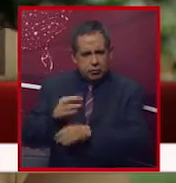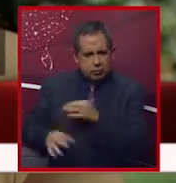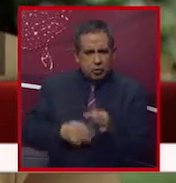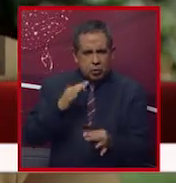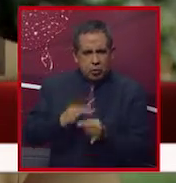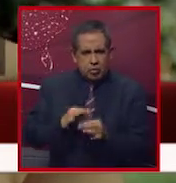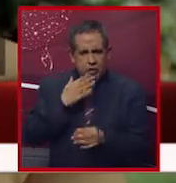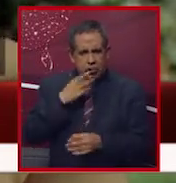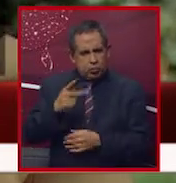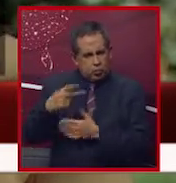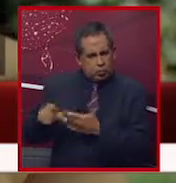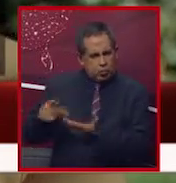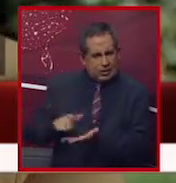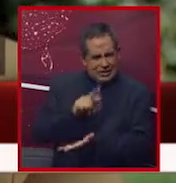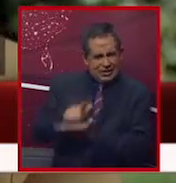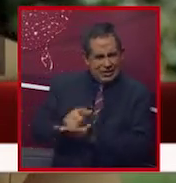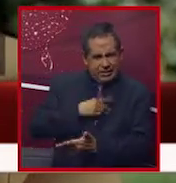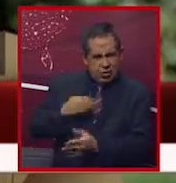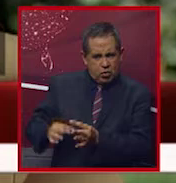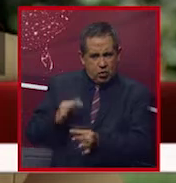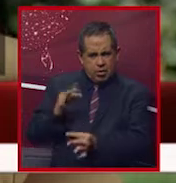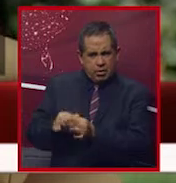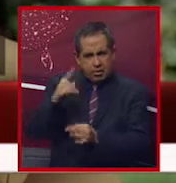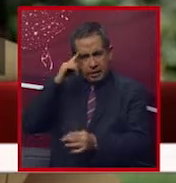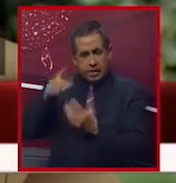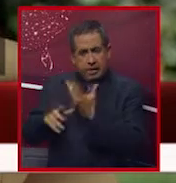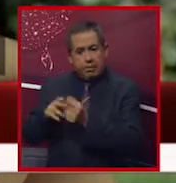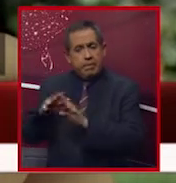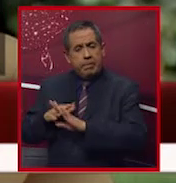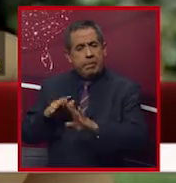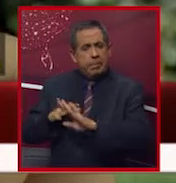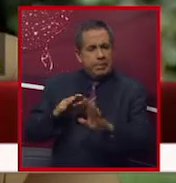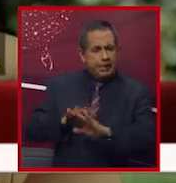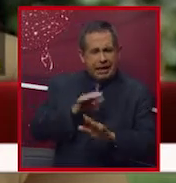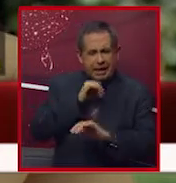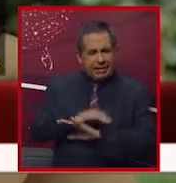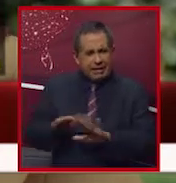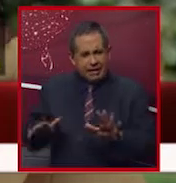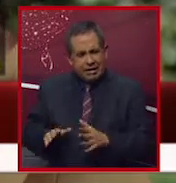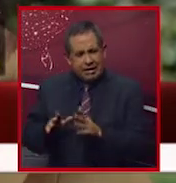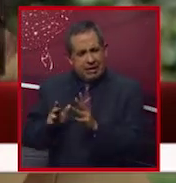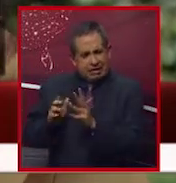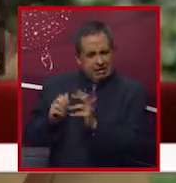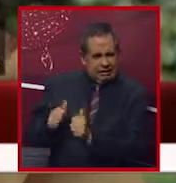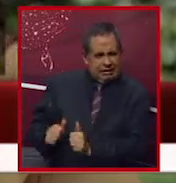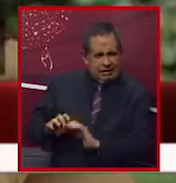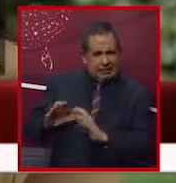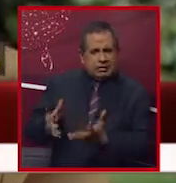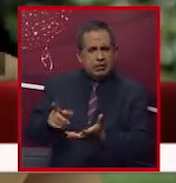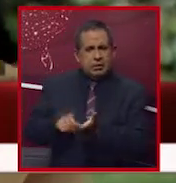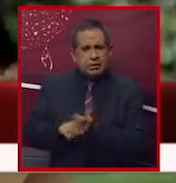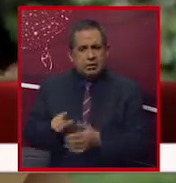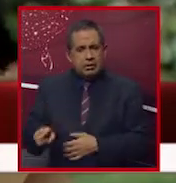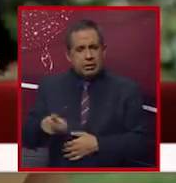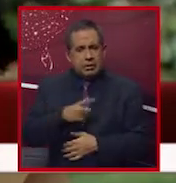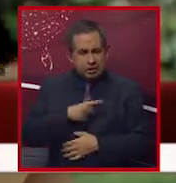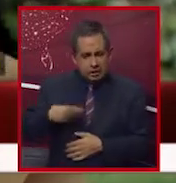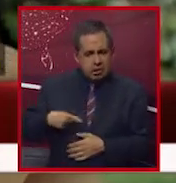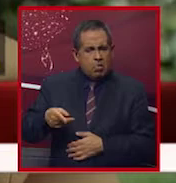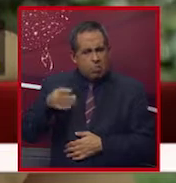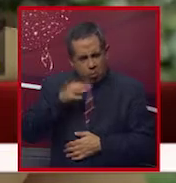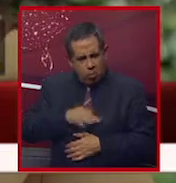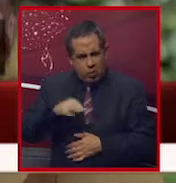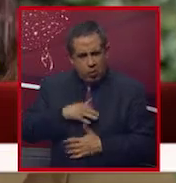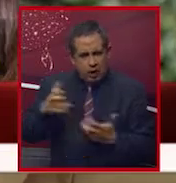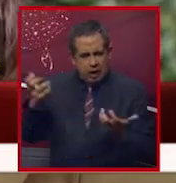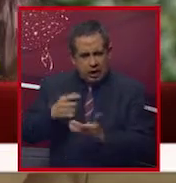help stop the people coming in from Central America. We've seen a massive influx of people coming from that region, and they have certainly the ability